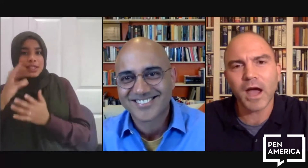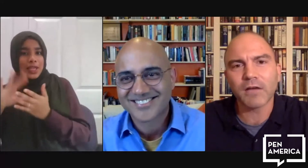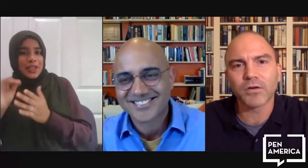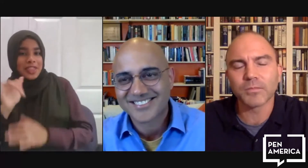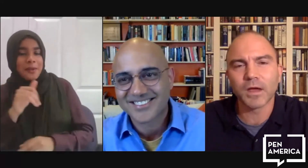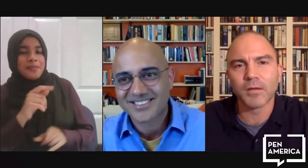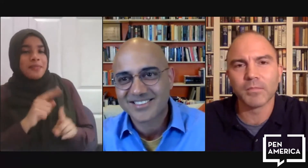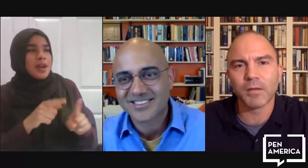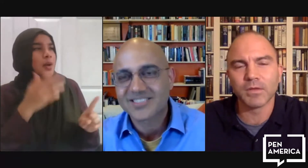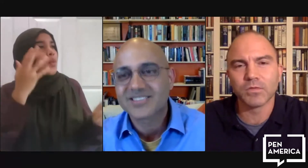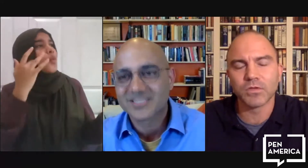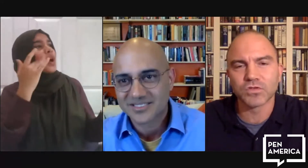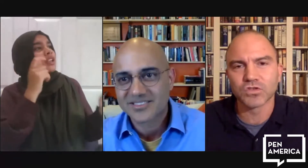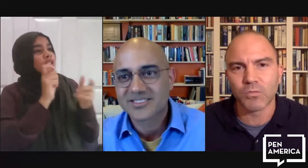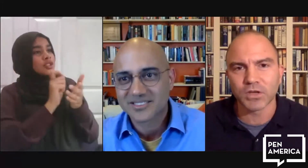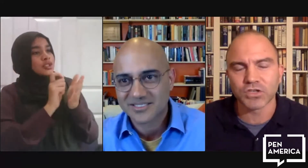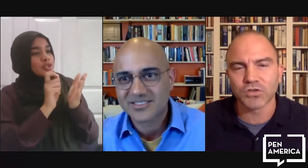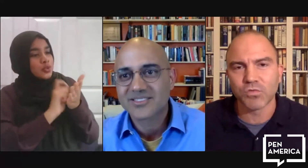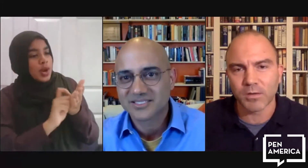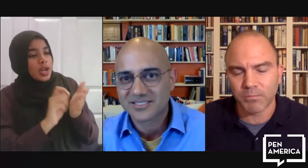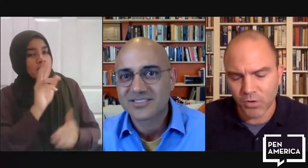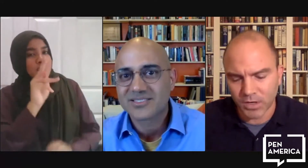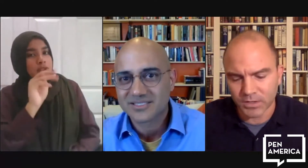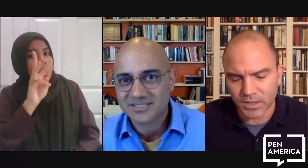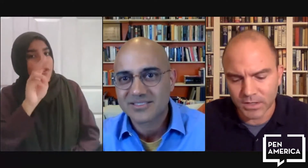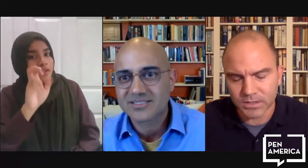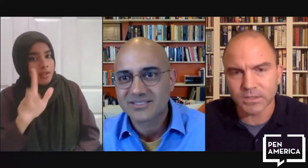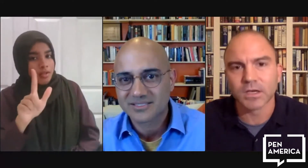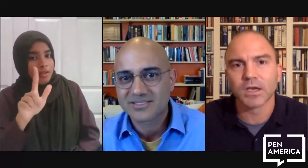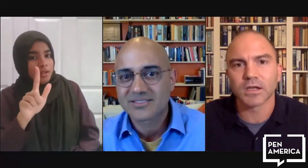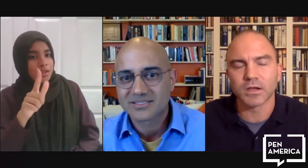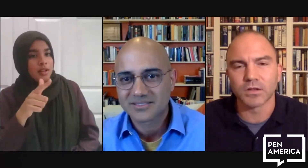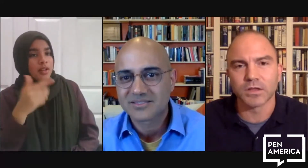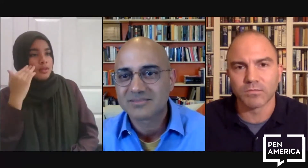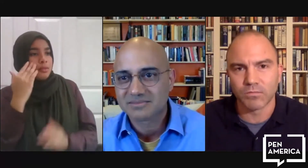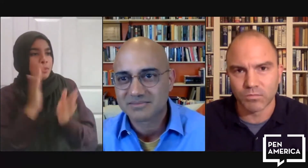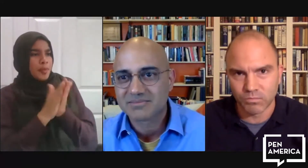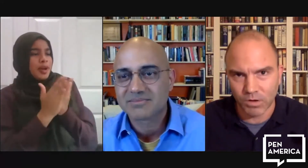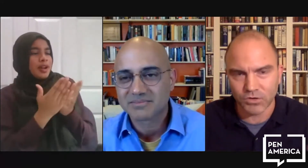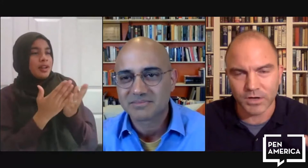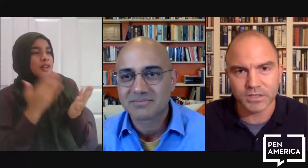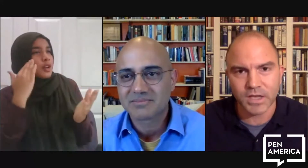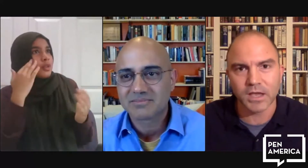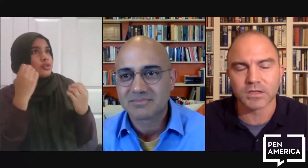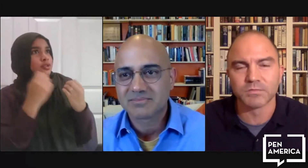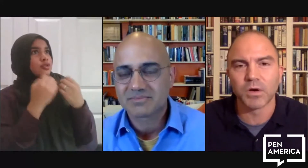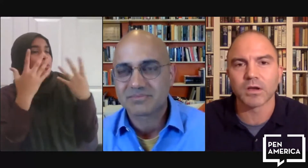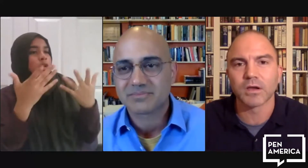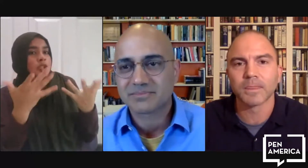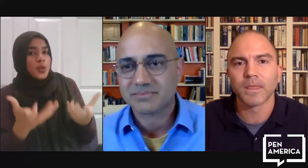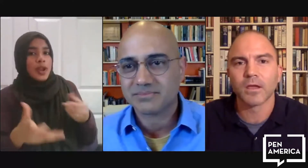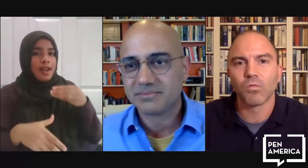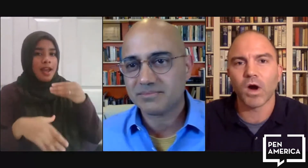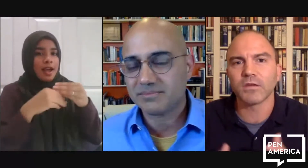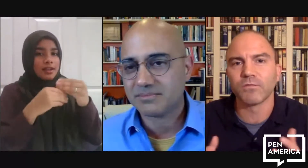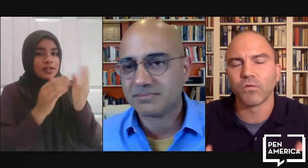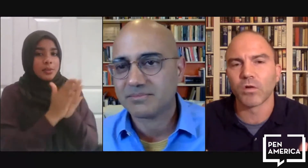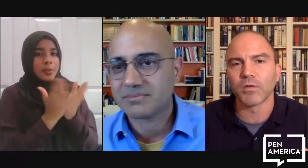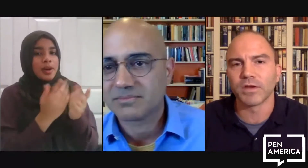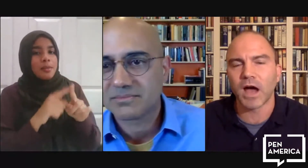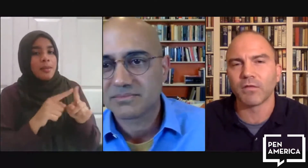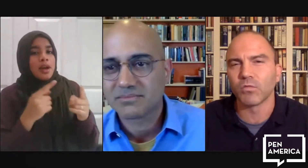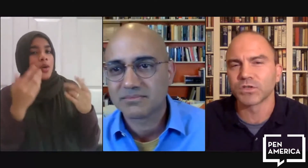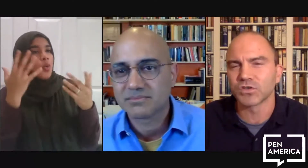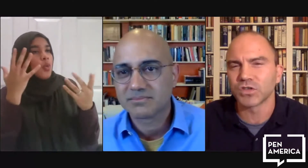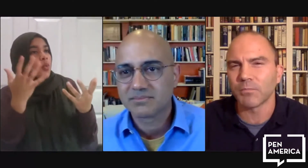Why a novel? I mean, there's so much you want to put into this, clearly, what you had to say in this book. Why the form